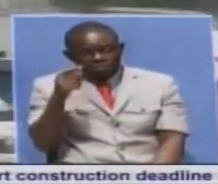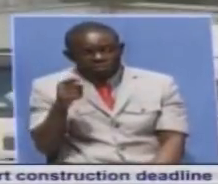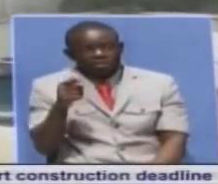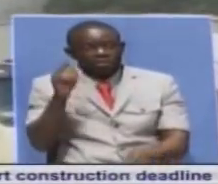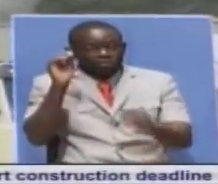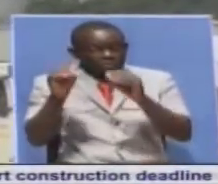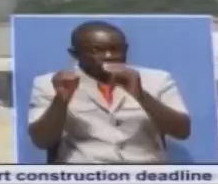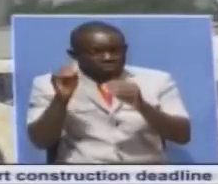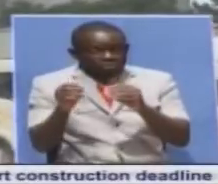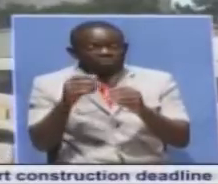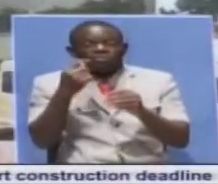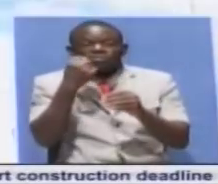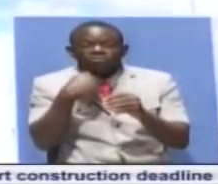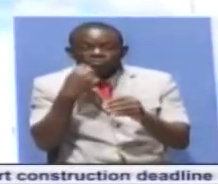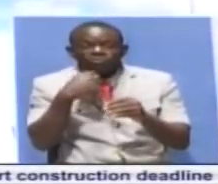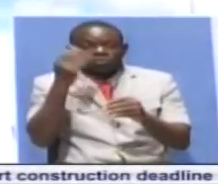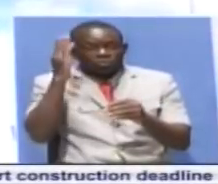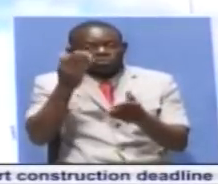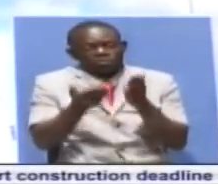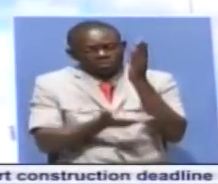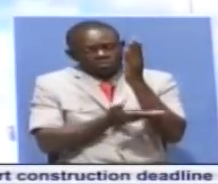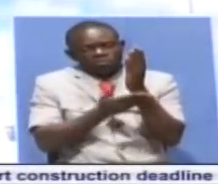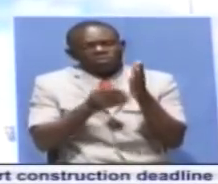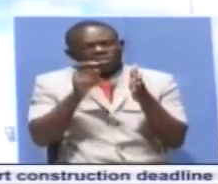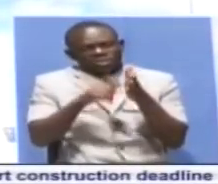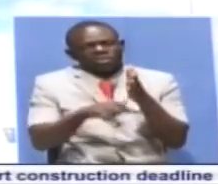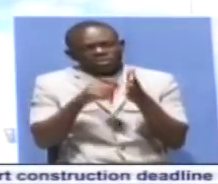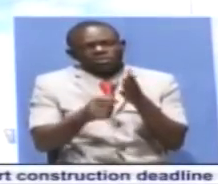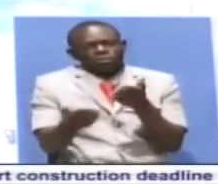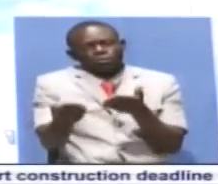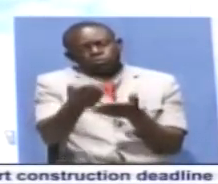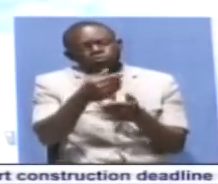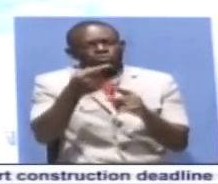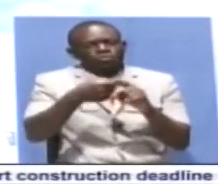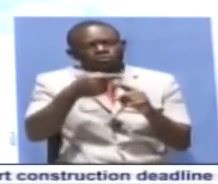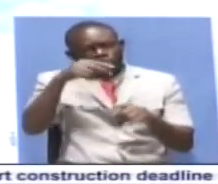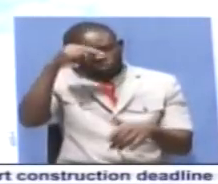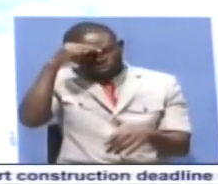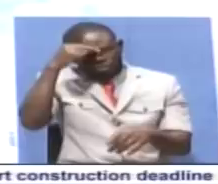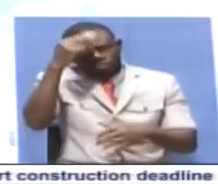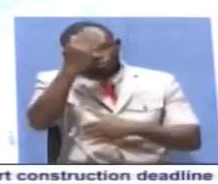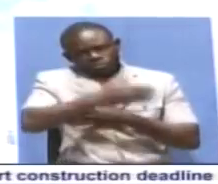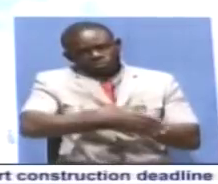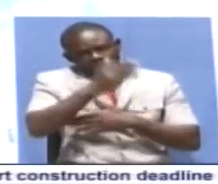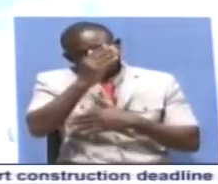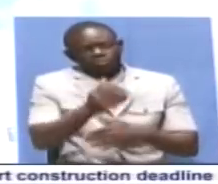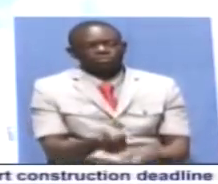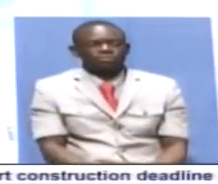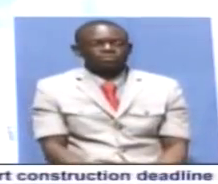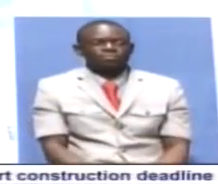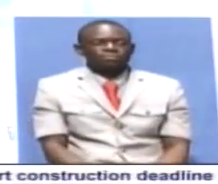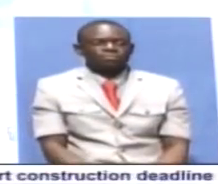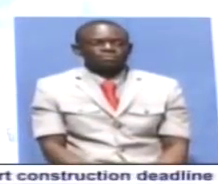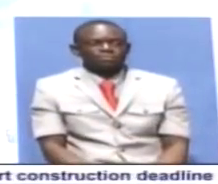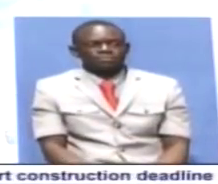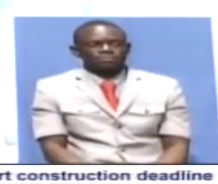collection from the Nakonde border post. So, on the part of Zambia Revenue Authority,